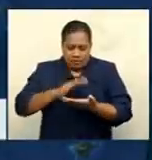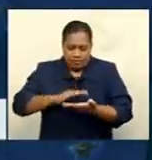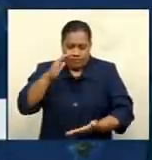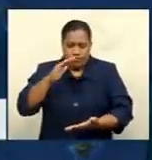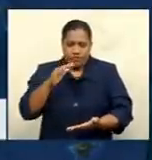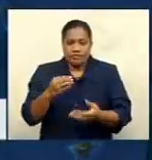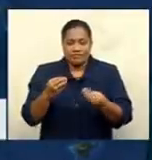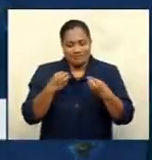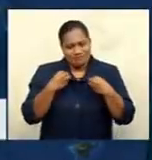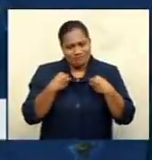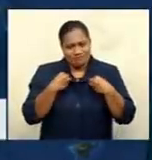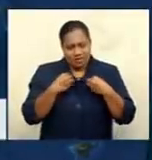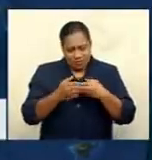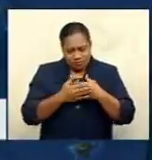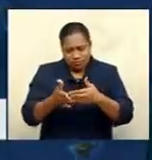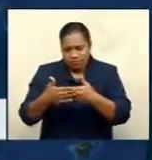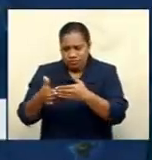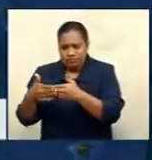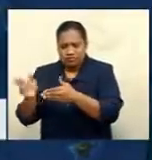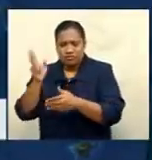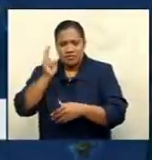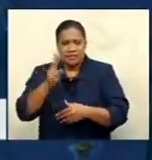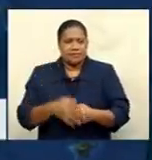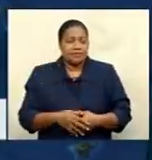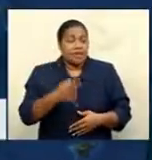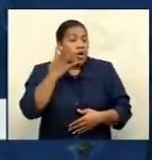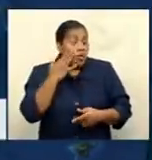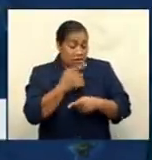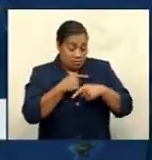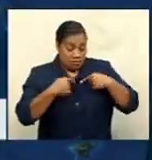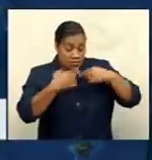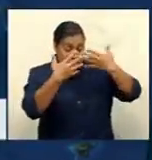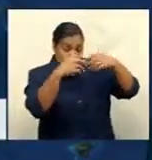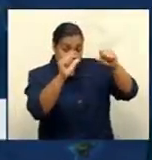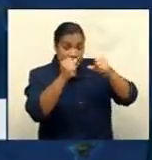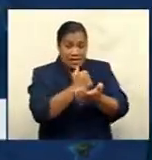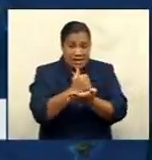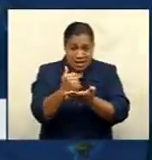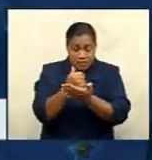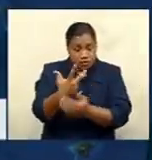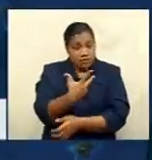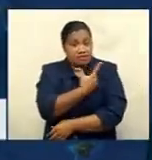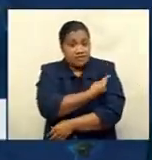have the numbers that we are targeting to be vaccinated, the